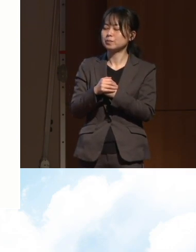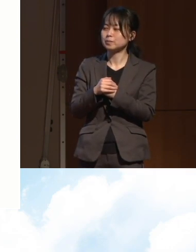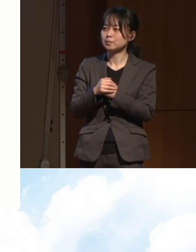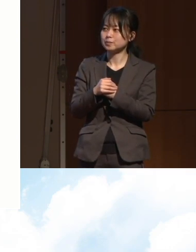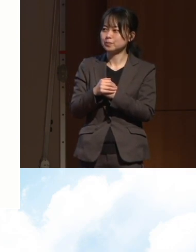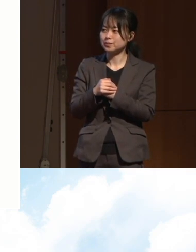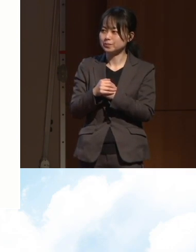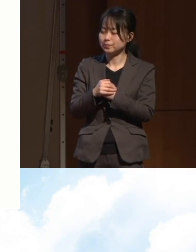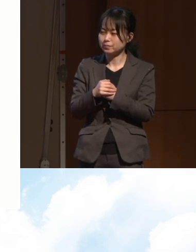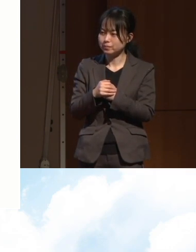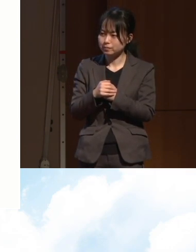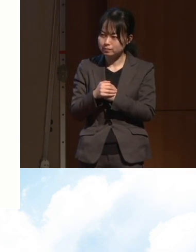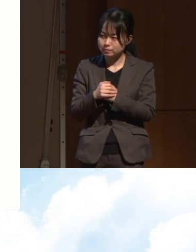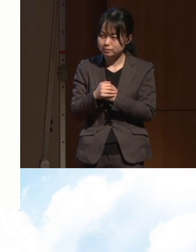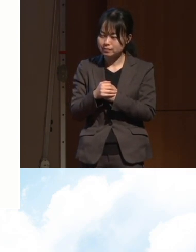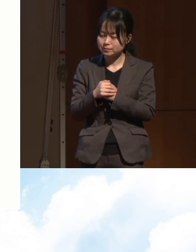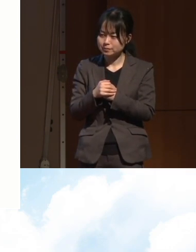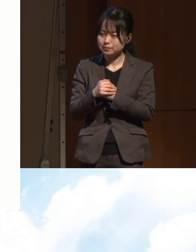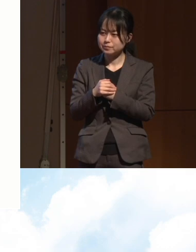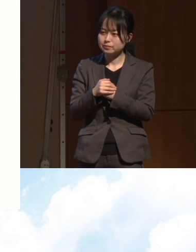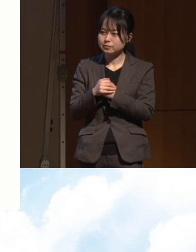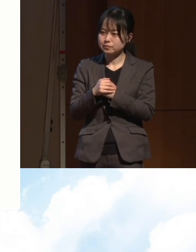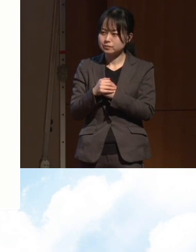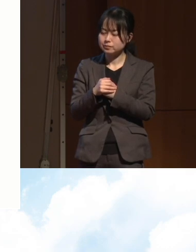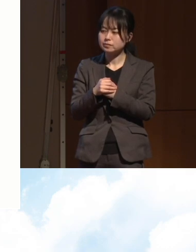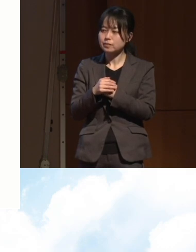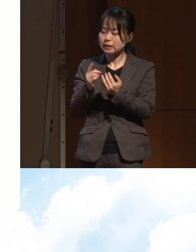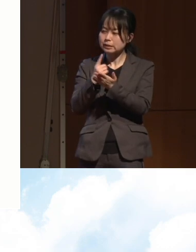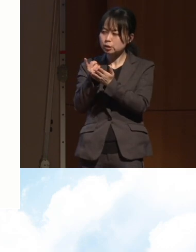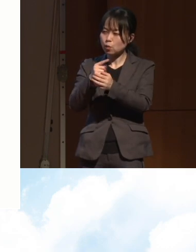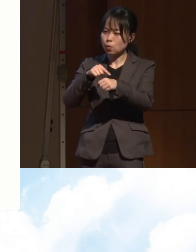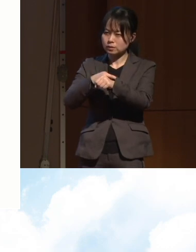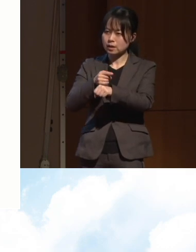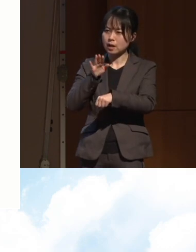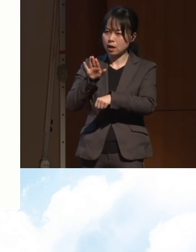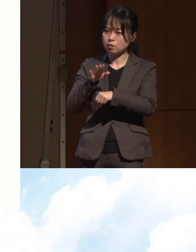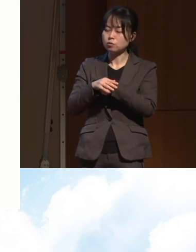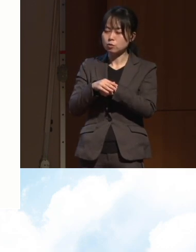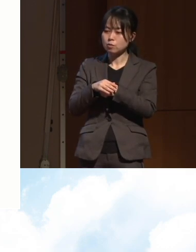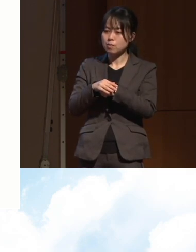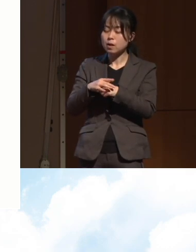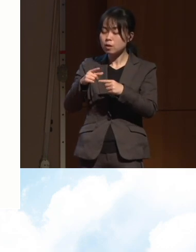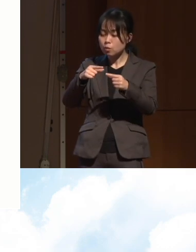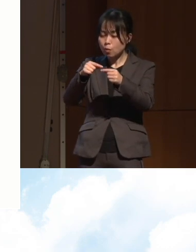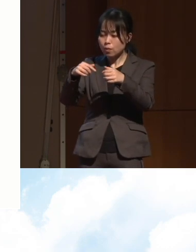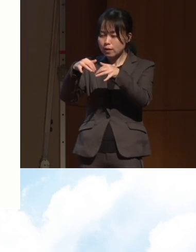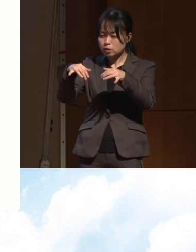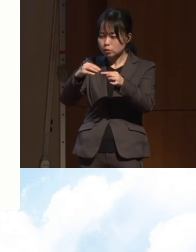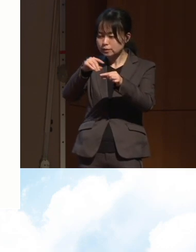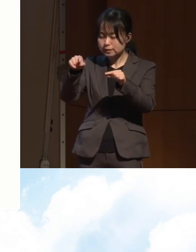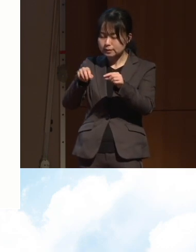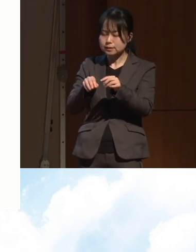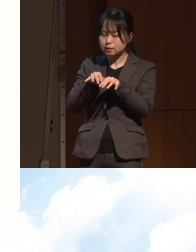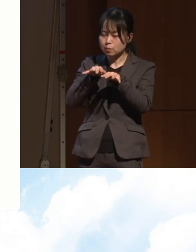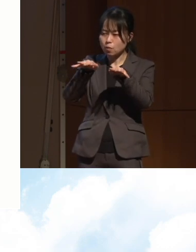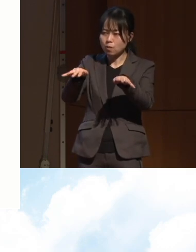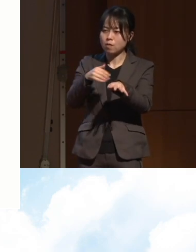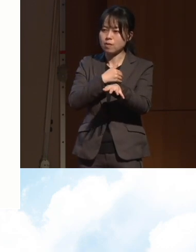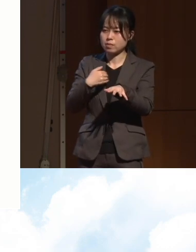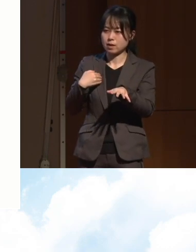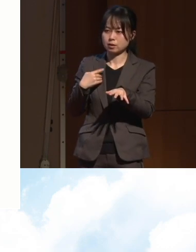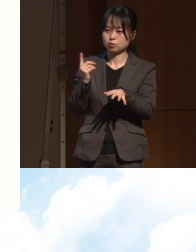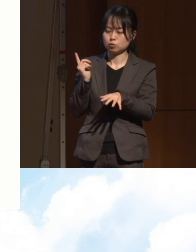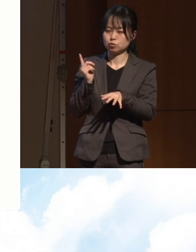is tropic for virtually every tissue in the host. So if you wanted antibodies to protect, you'd need a lot